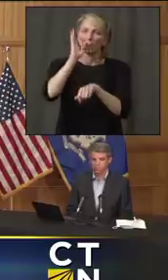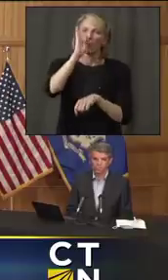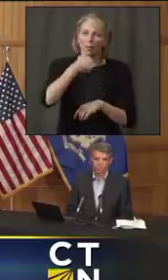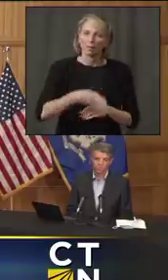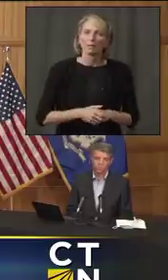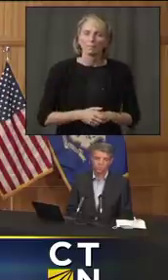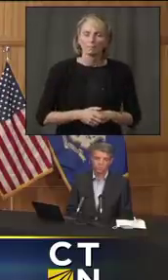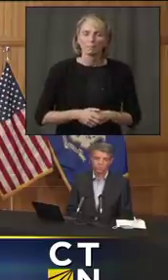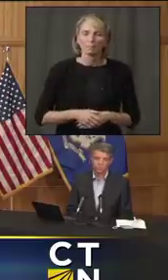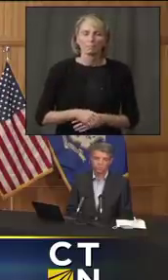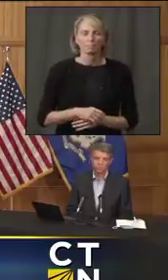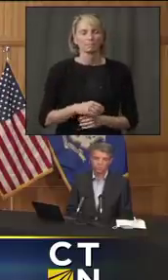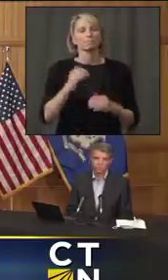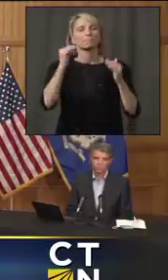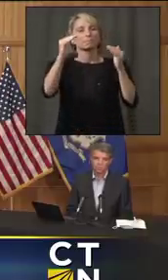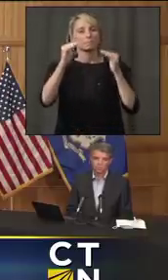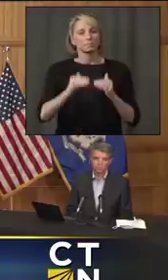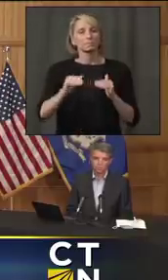Bocito Media.